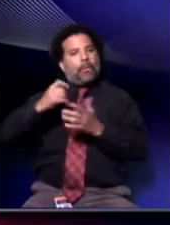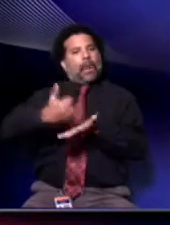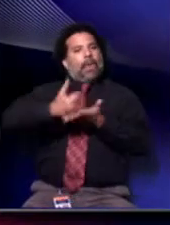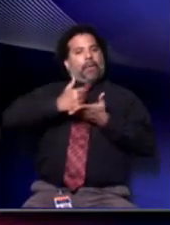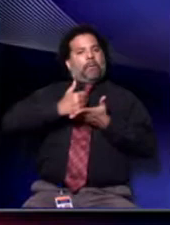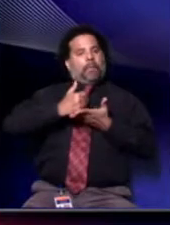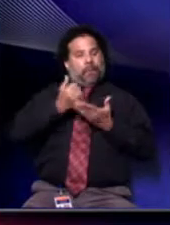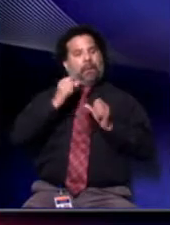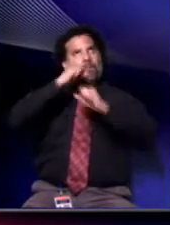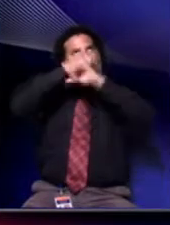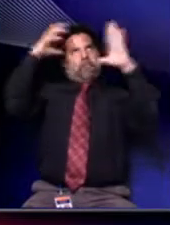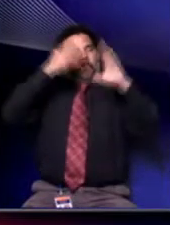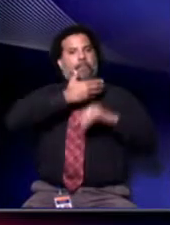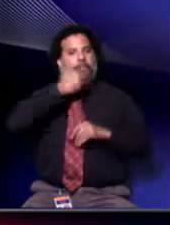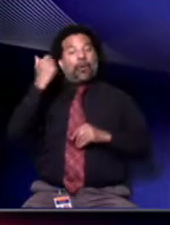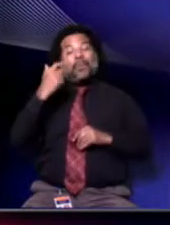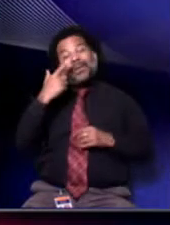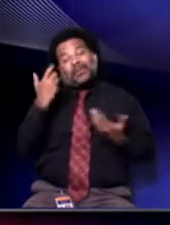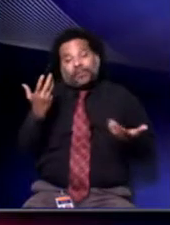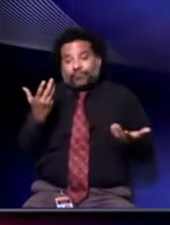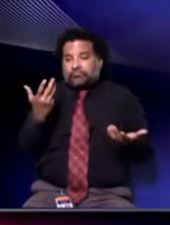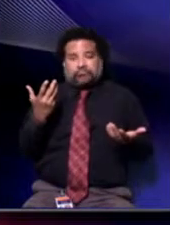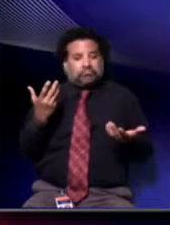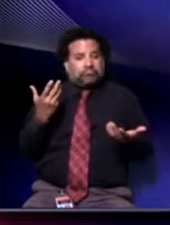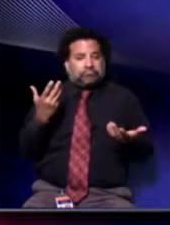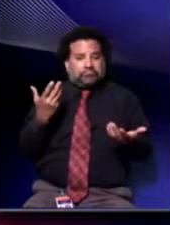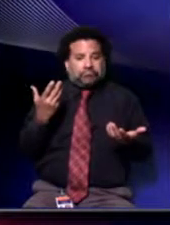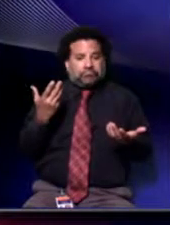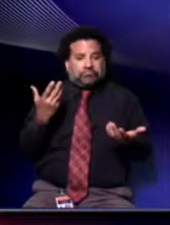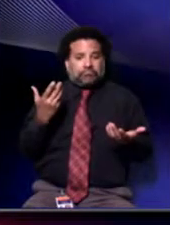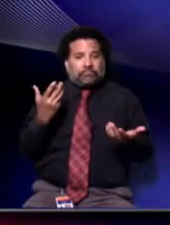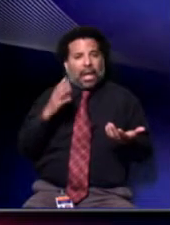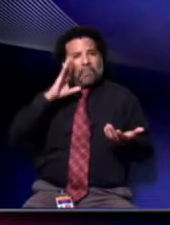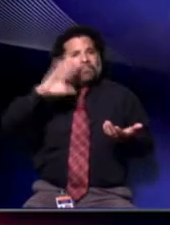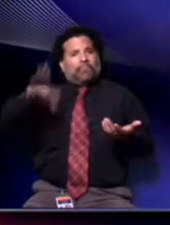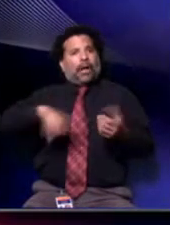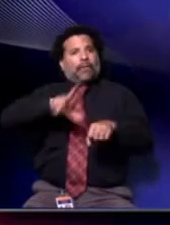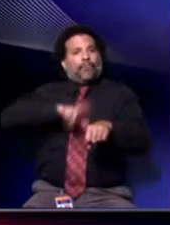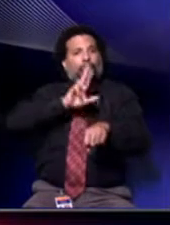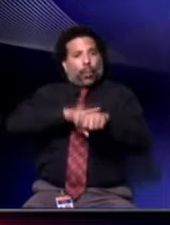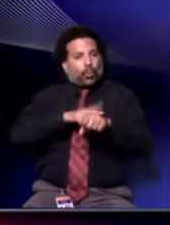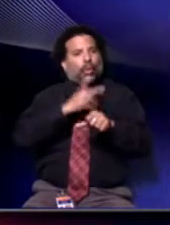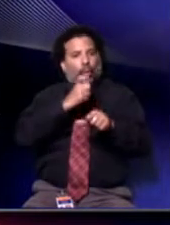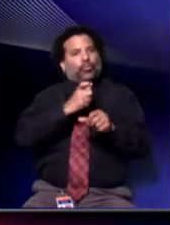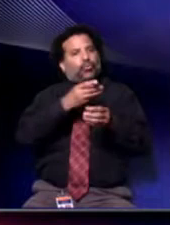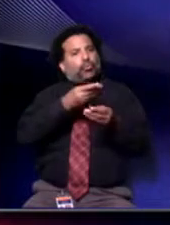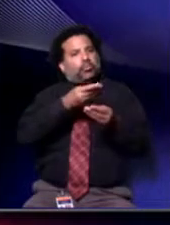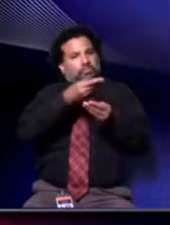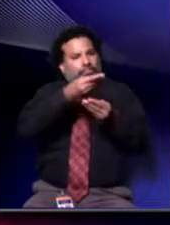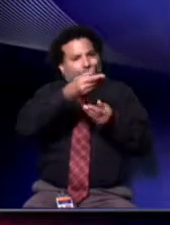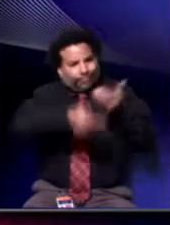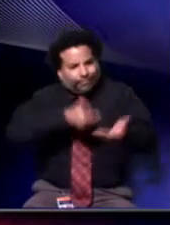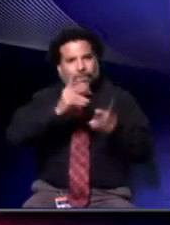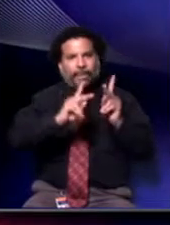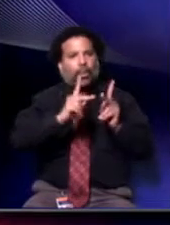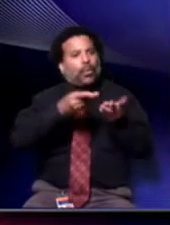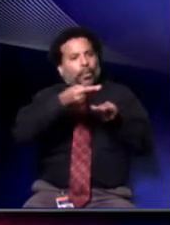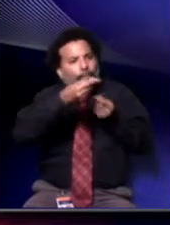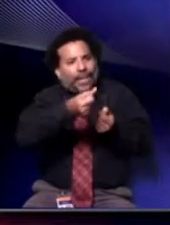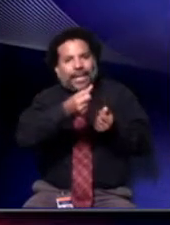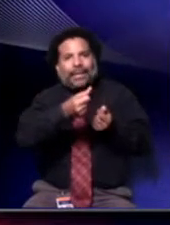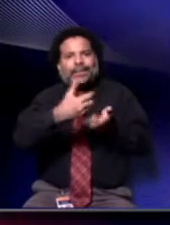because understandably so and rightfully so, our biggest investment is in people, but we want to